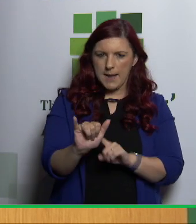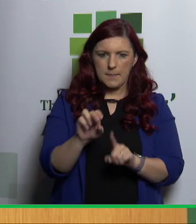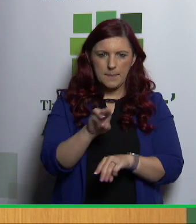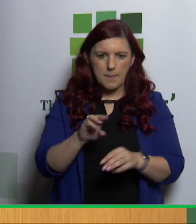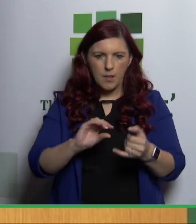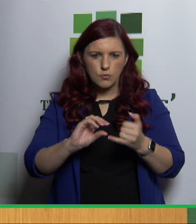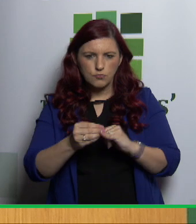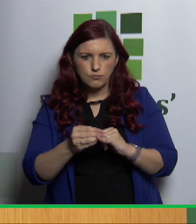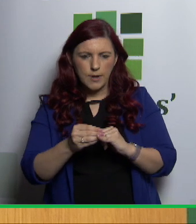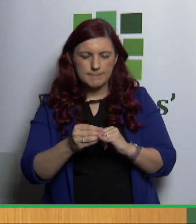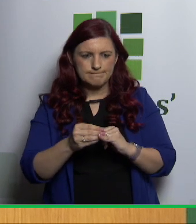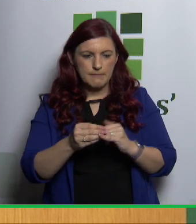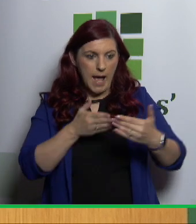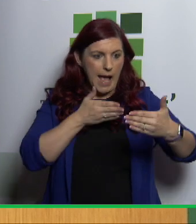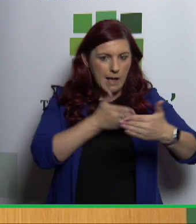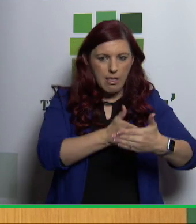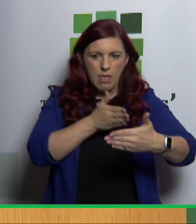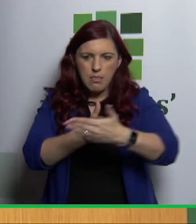of the services they experienced